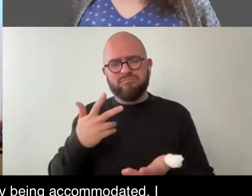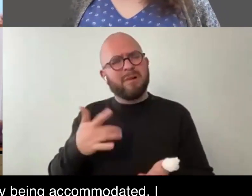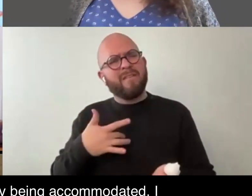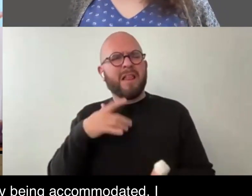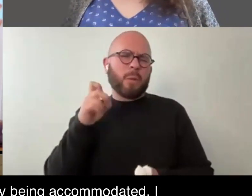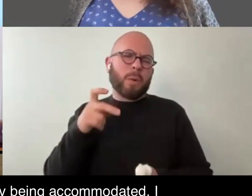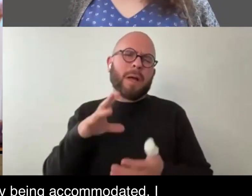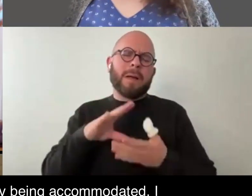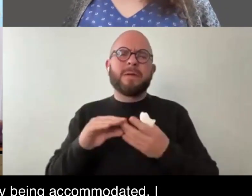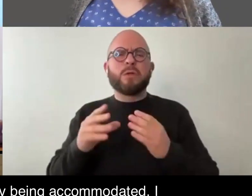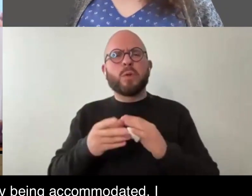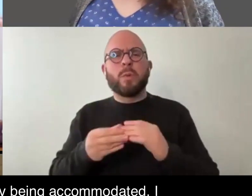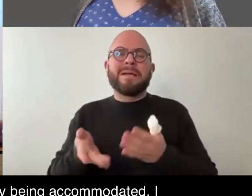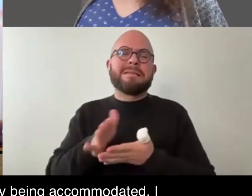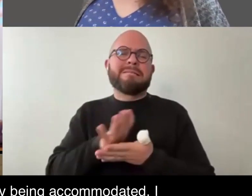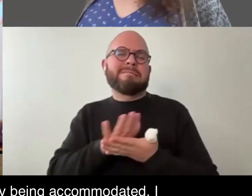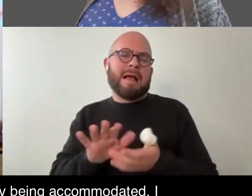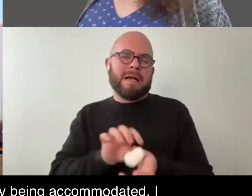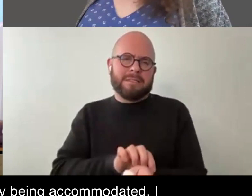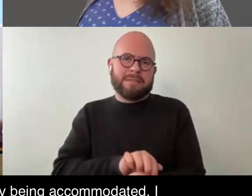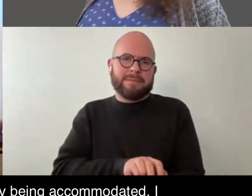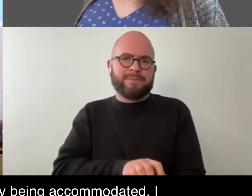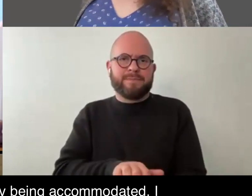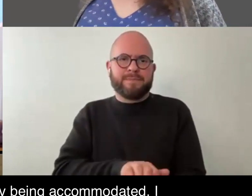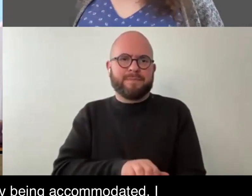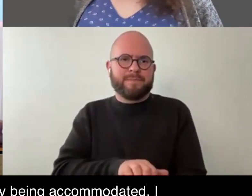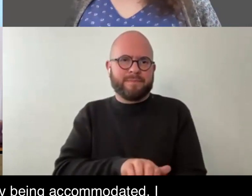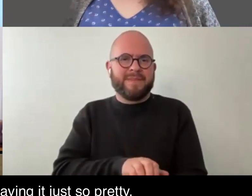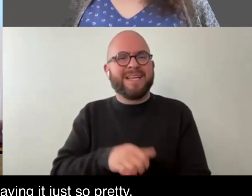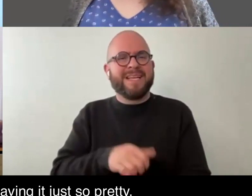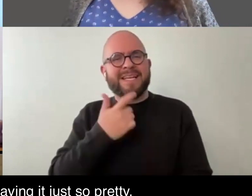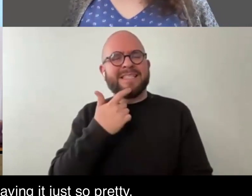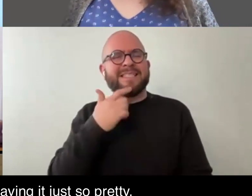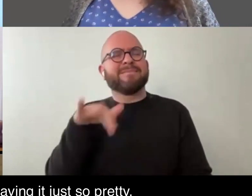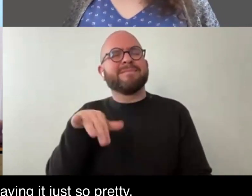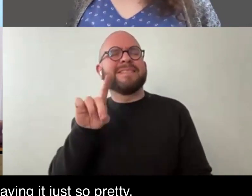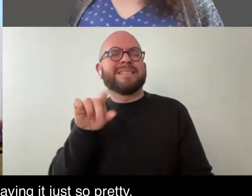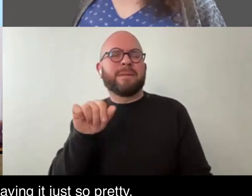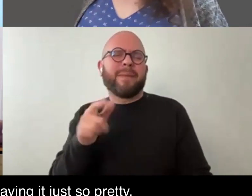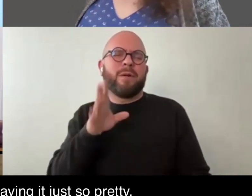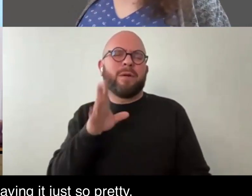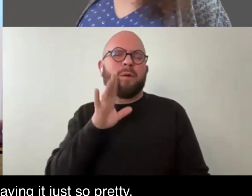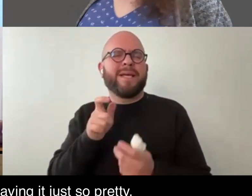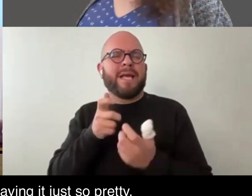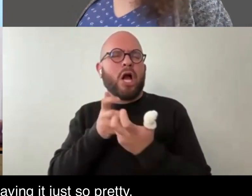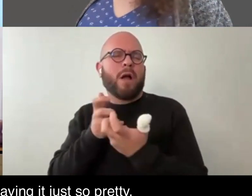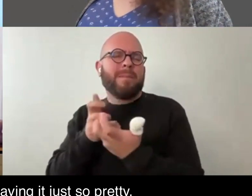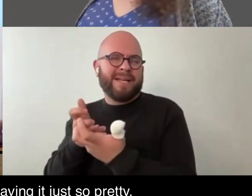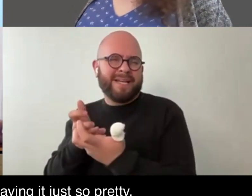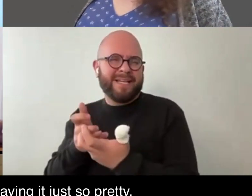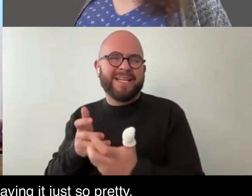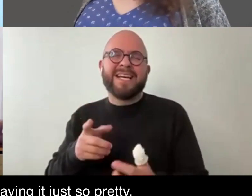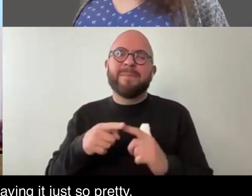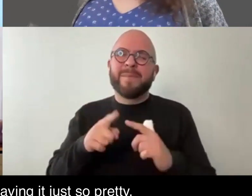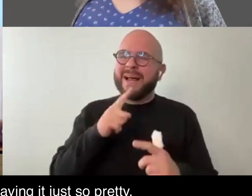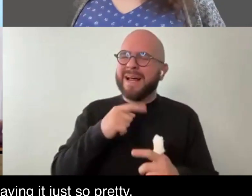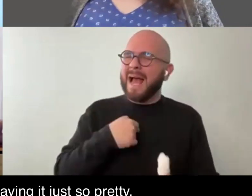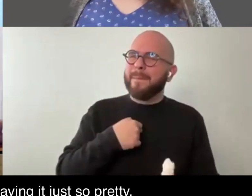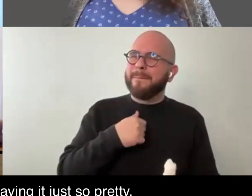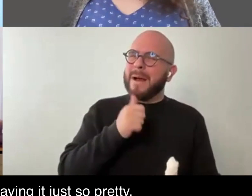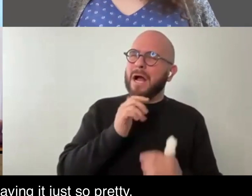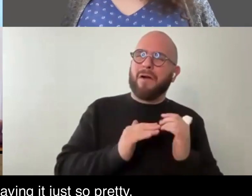about disability being accommodated. I want to mess that up a little bit, though, because I'm uncomfortable leaving it just so pretty,